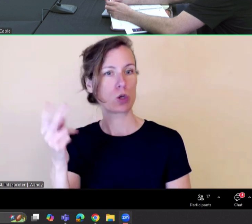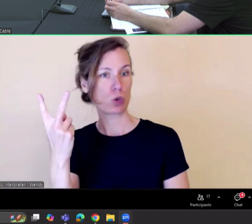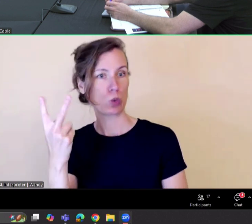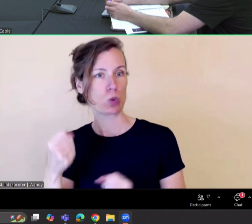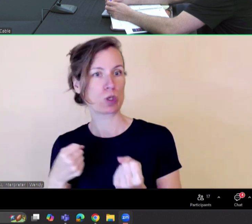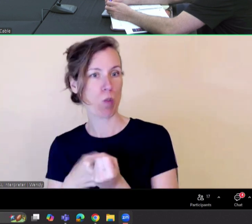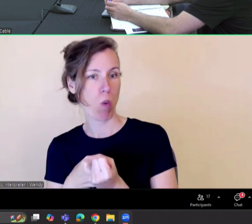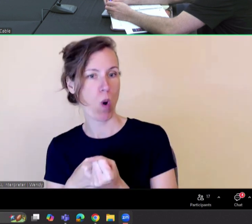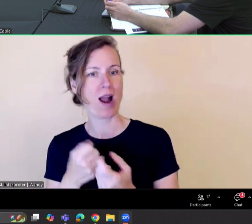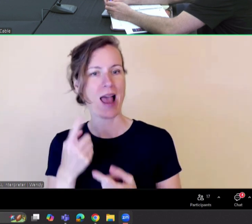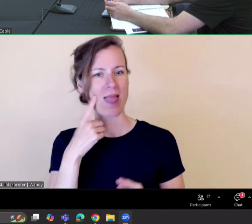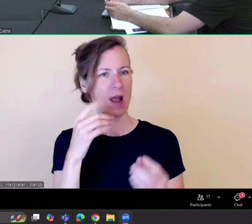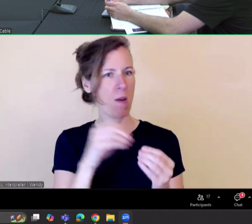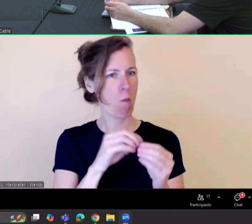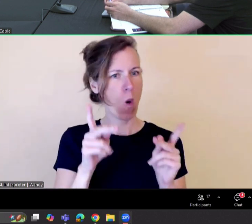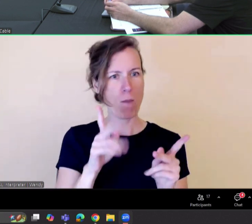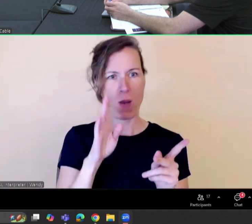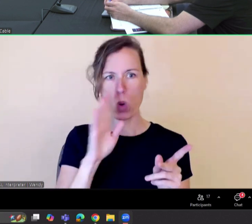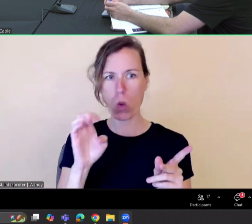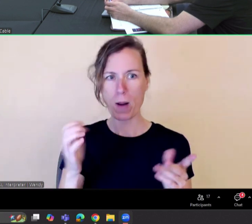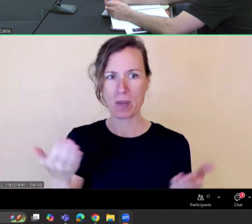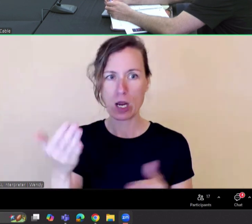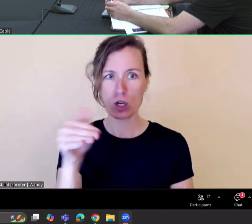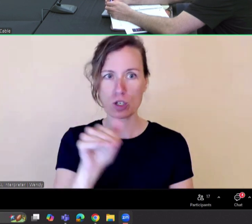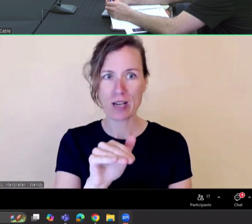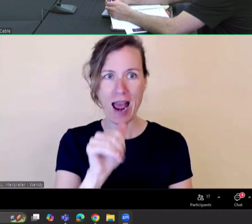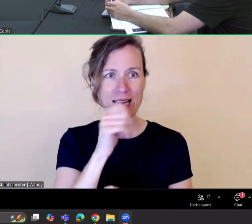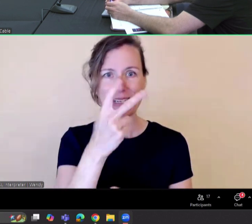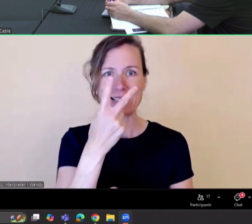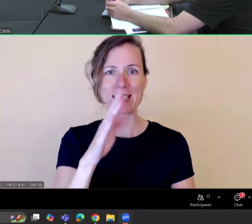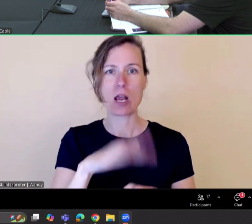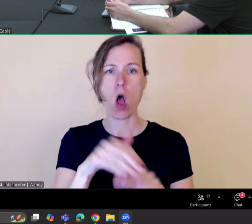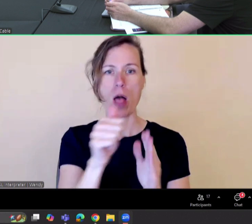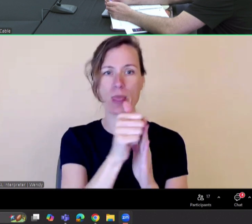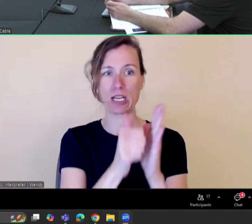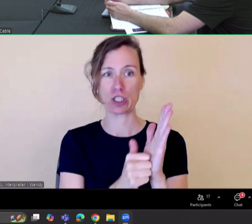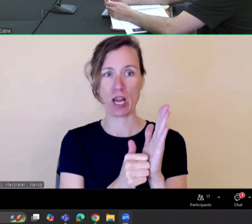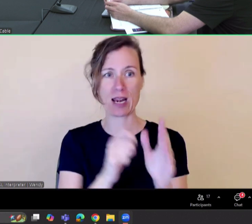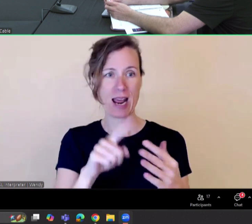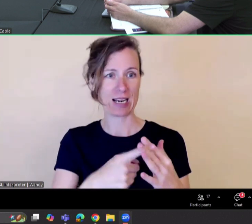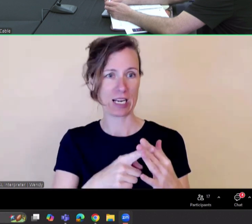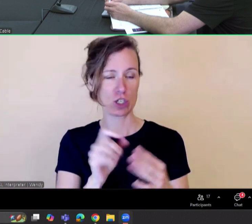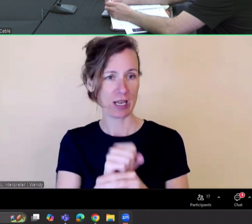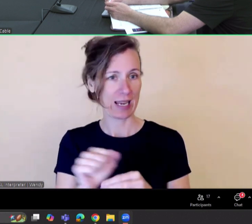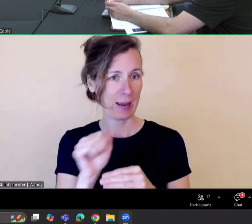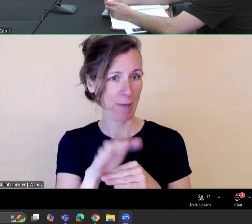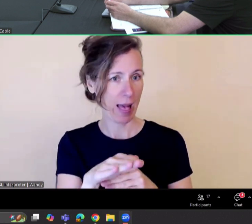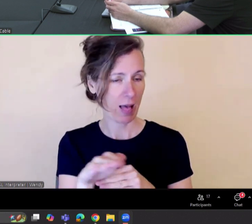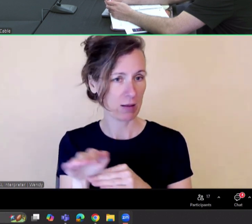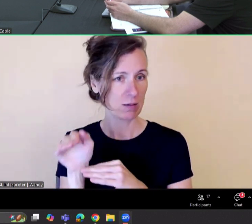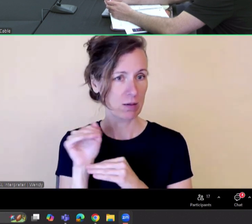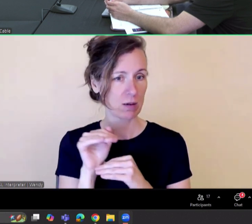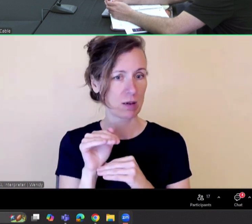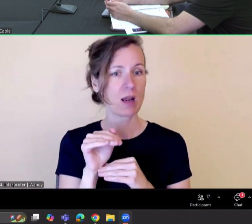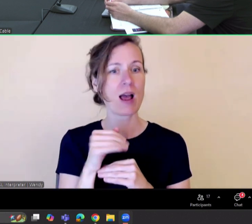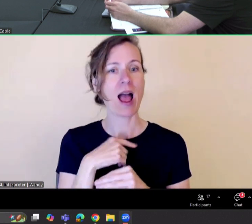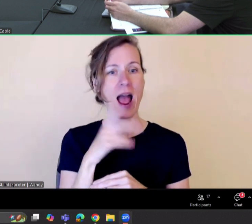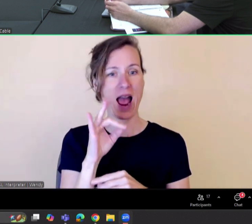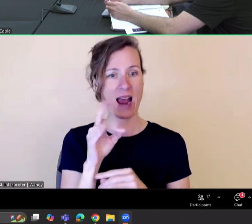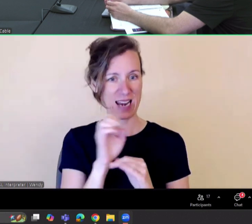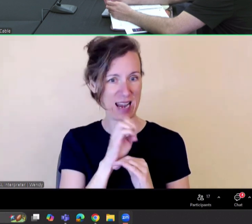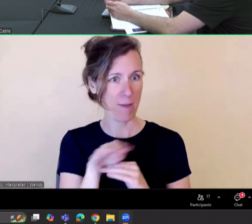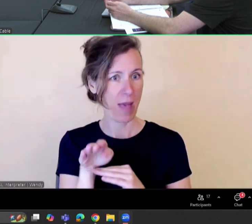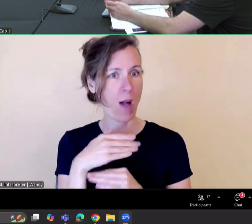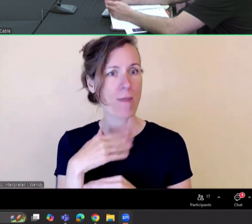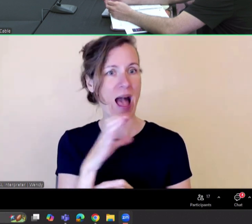but I didn't see this on the agenda when it was initially emailed out, and I emailed my council member to ask about it,